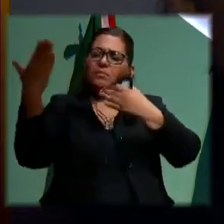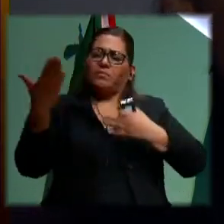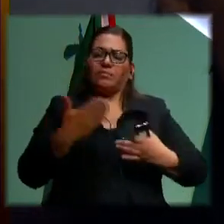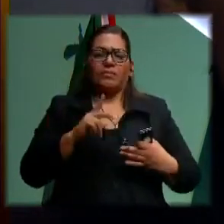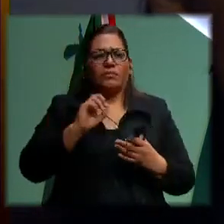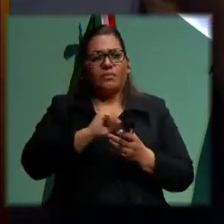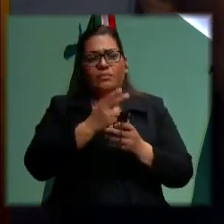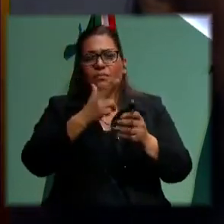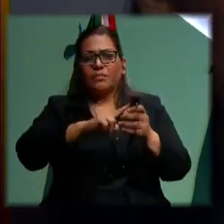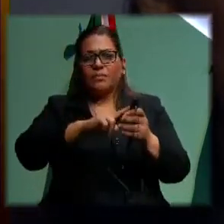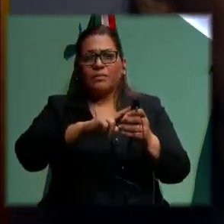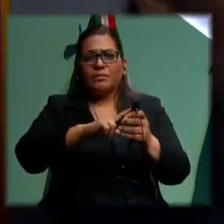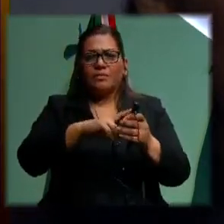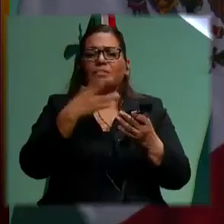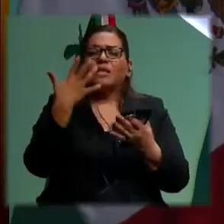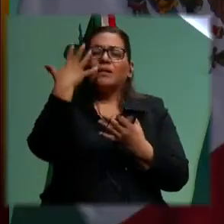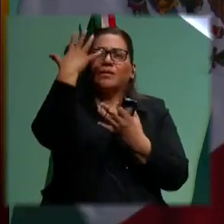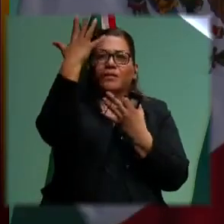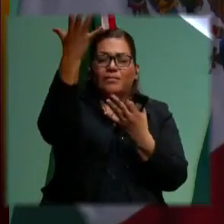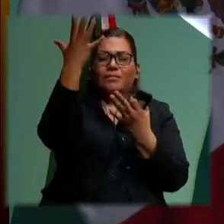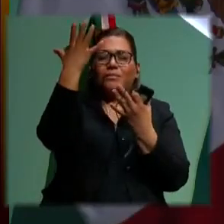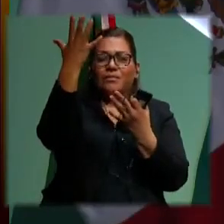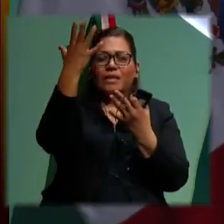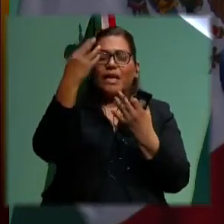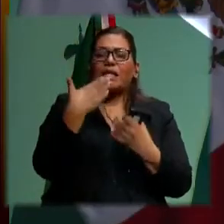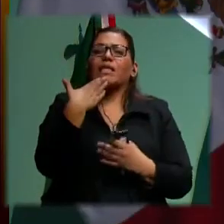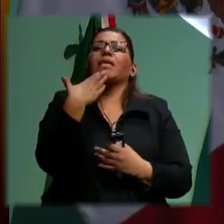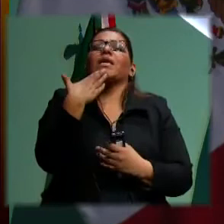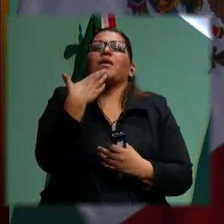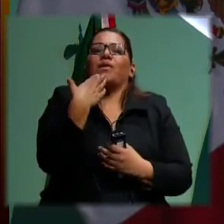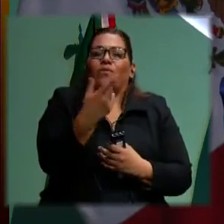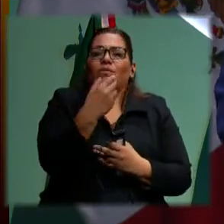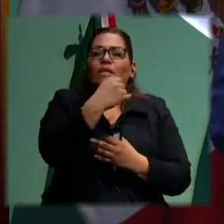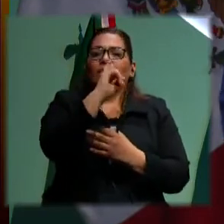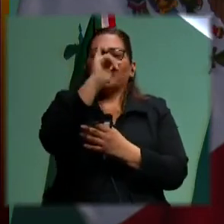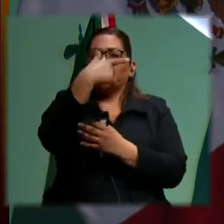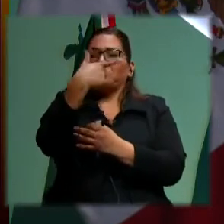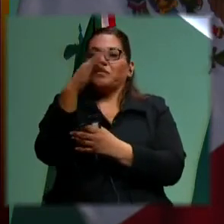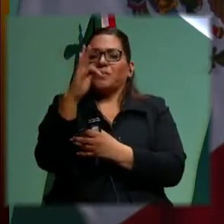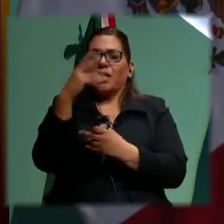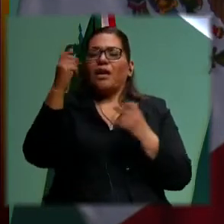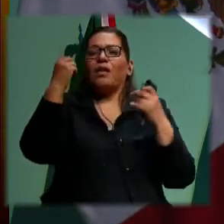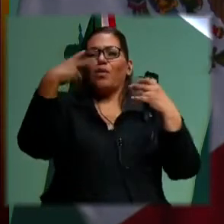I wish you all a very good IGF, and I'll see you in the hallways. Thank you.